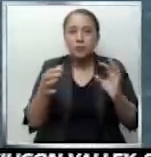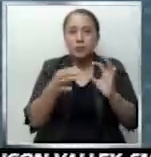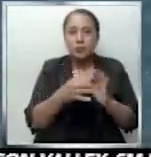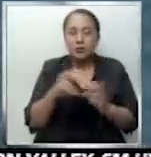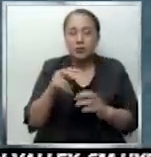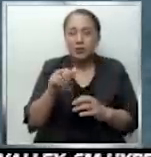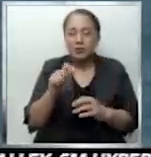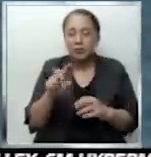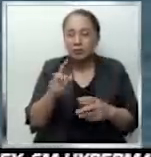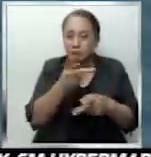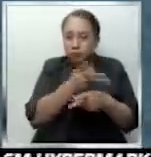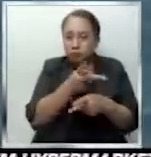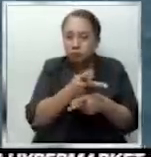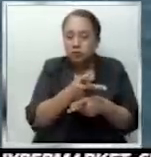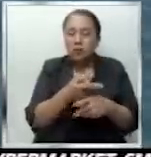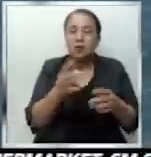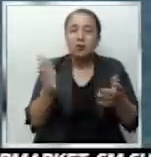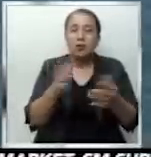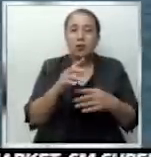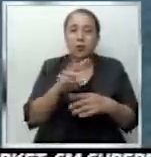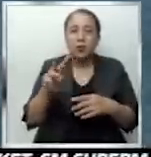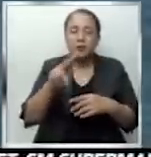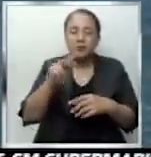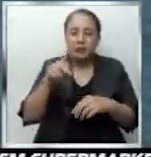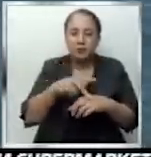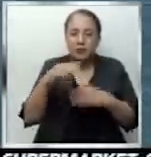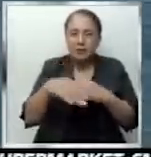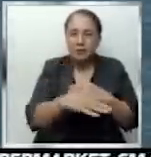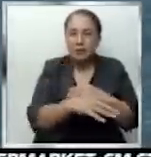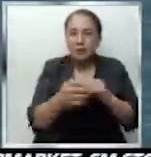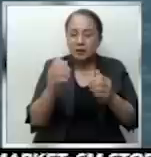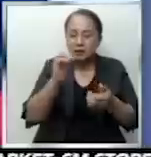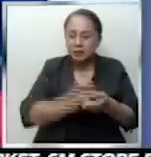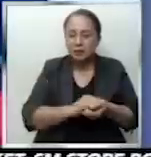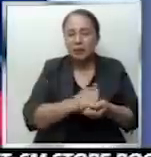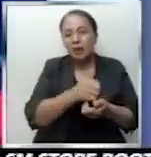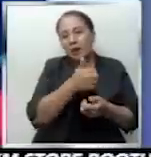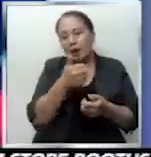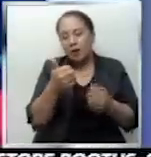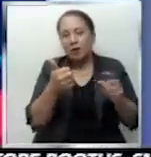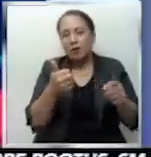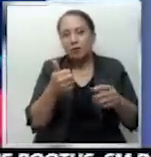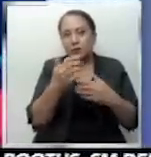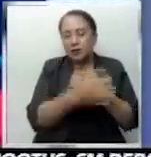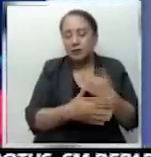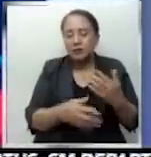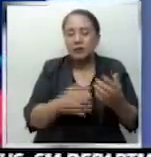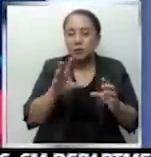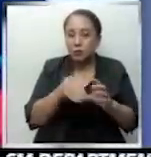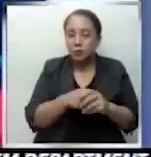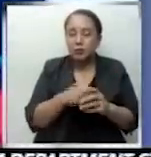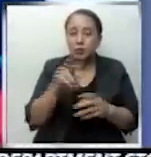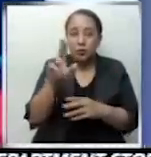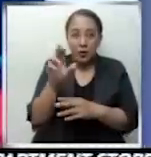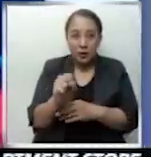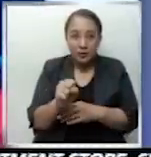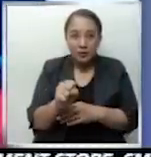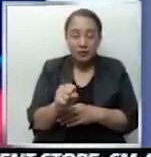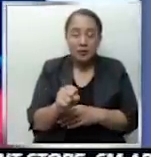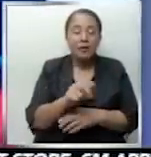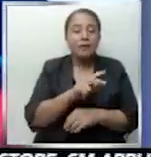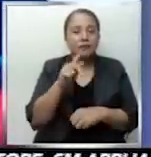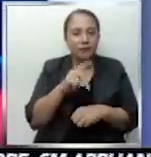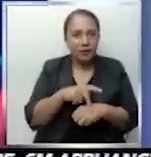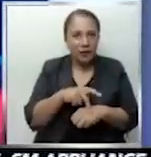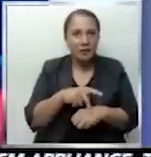sa West Philippine Sea, katuwang ang ilang bansa, kabilang ang Amerika. We are pleased to see the Philippines say that they